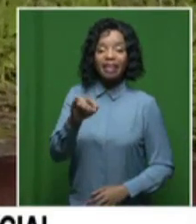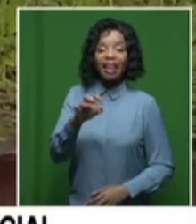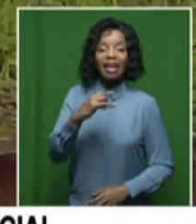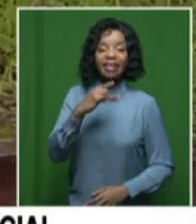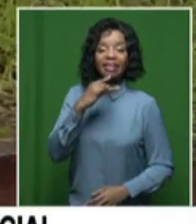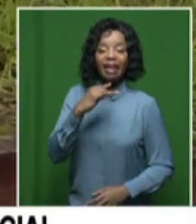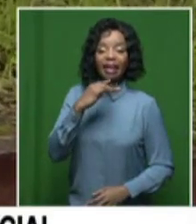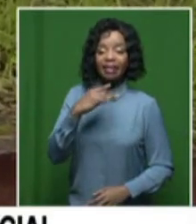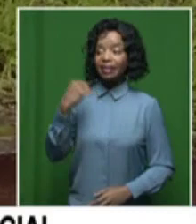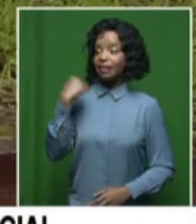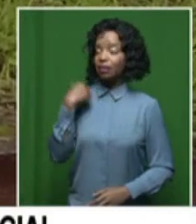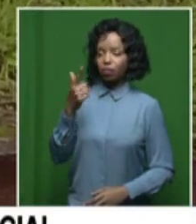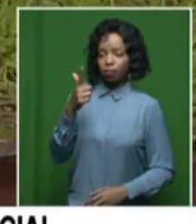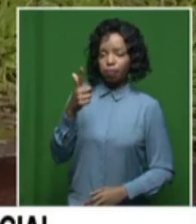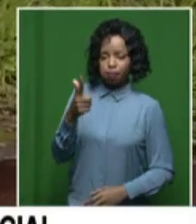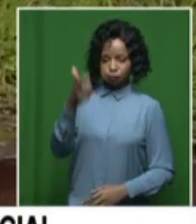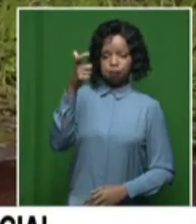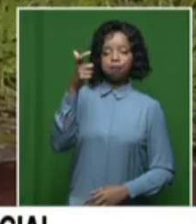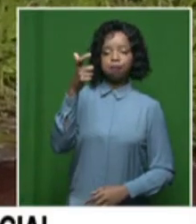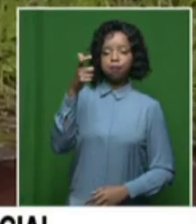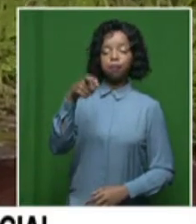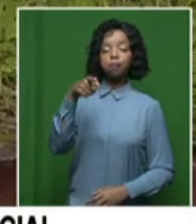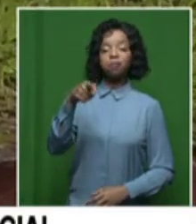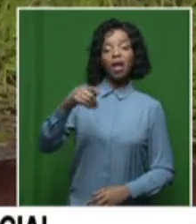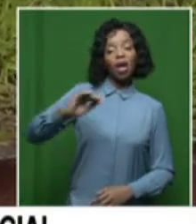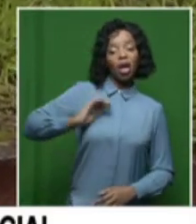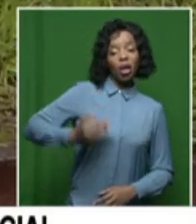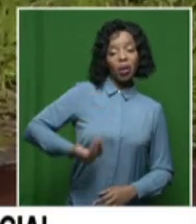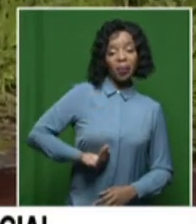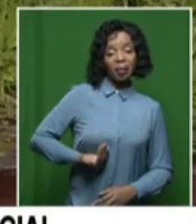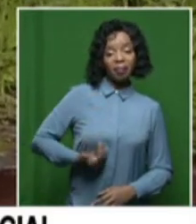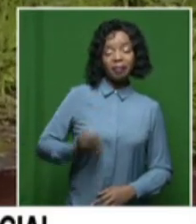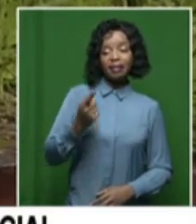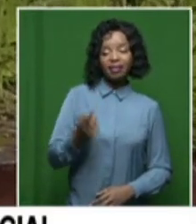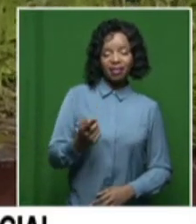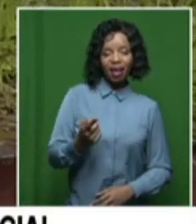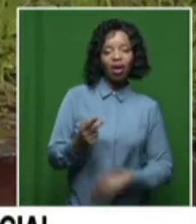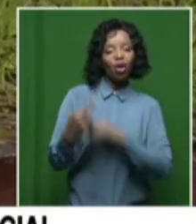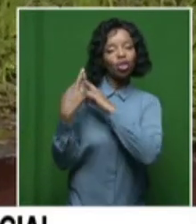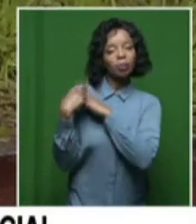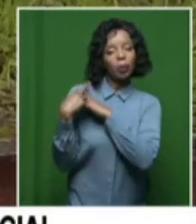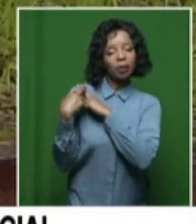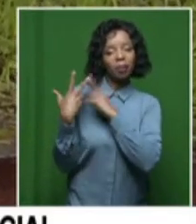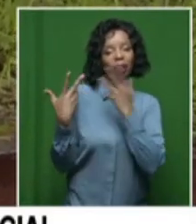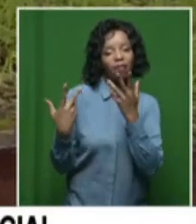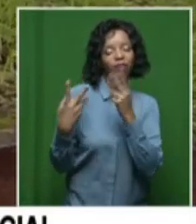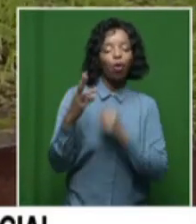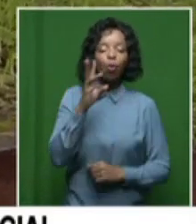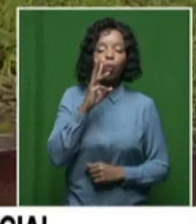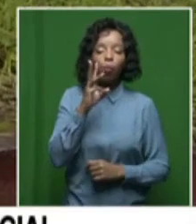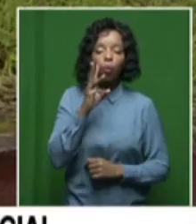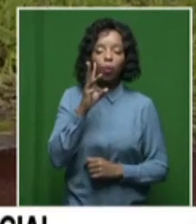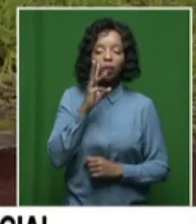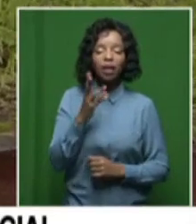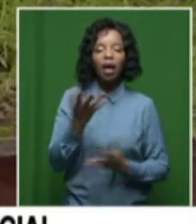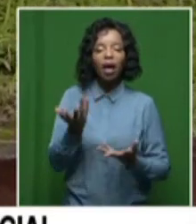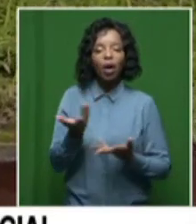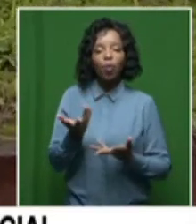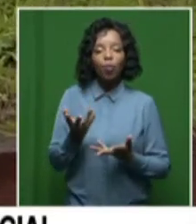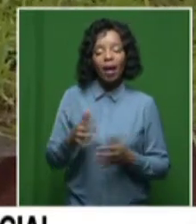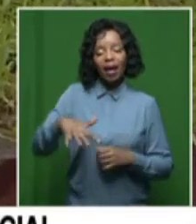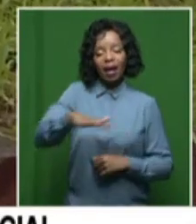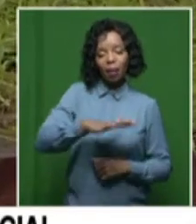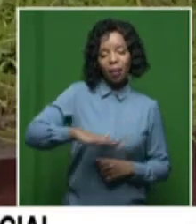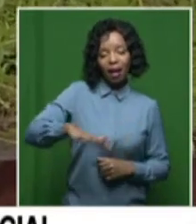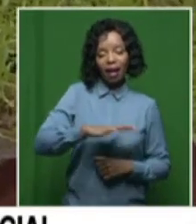correctly point out, she was one of those who was responsible for the distribution of water to the flood-stricken